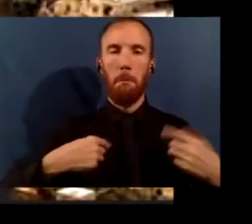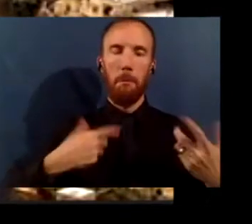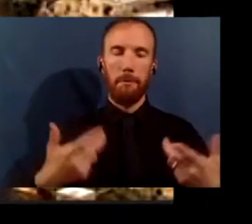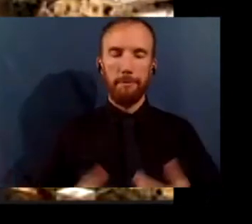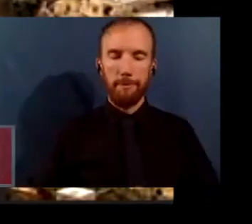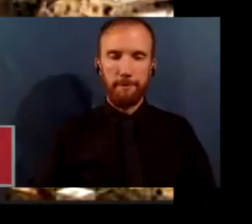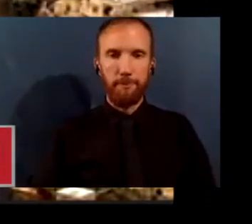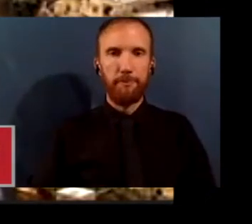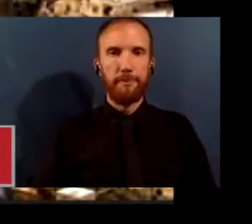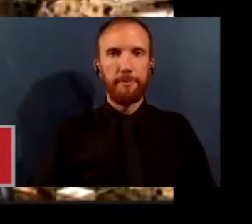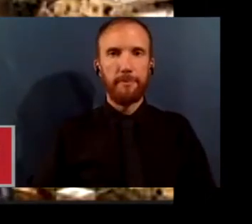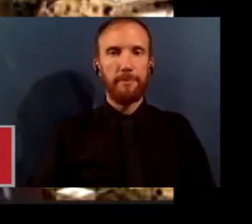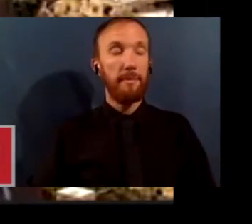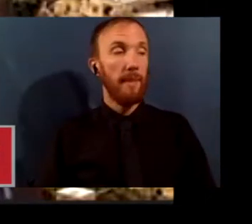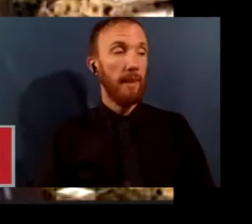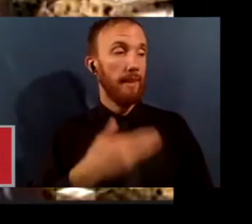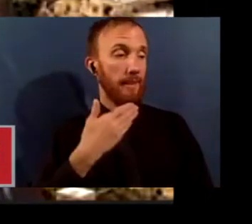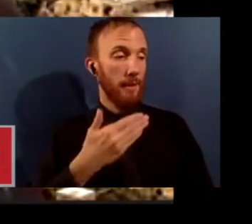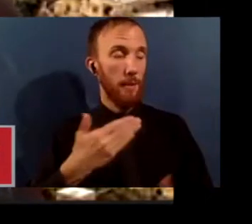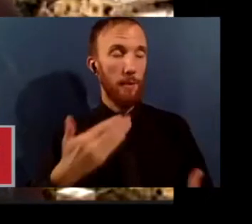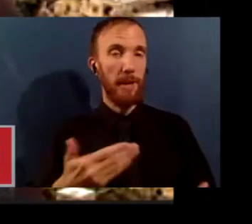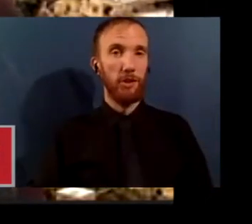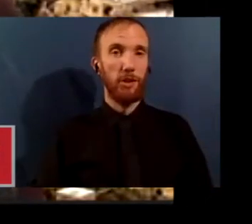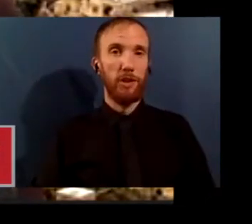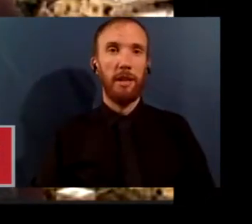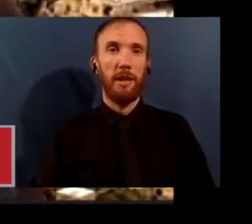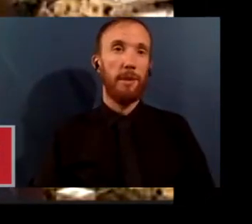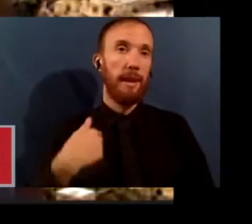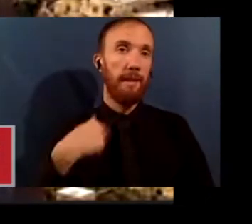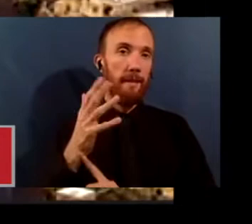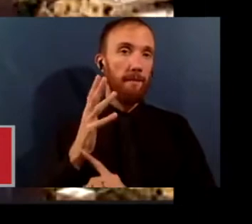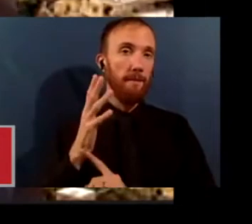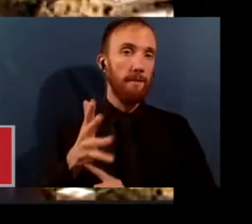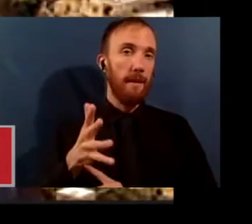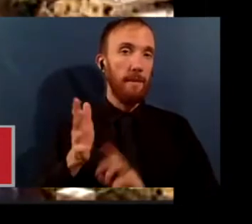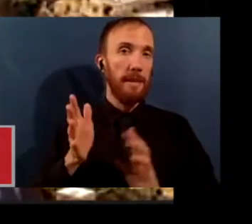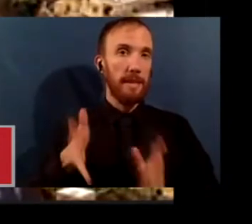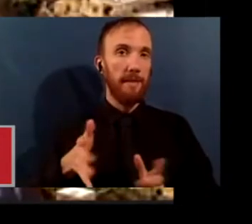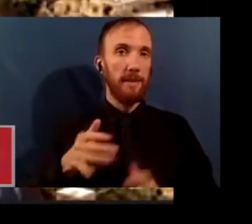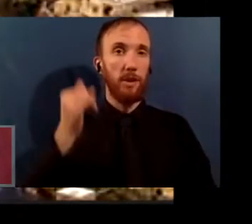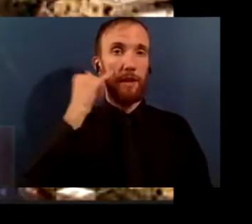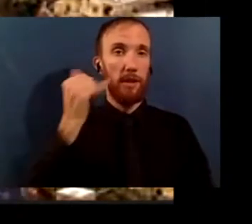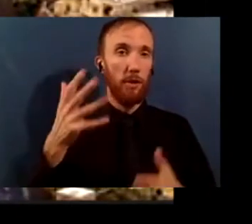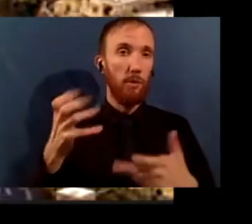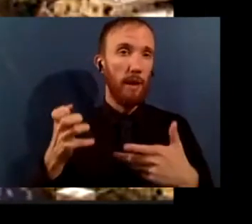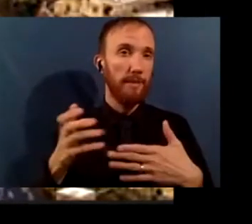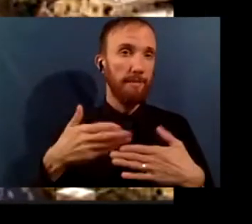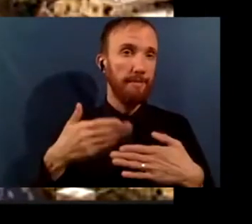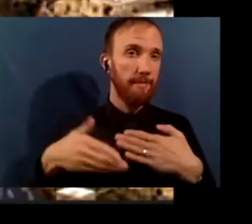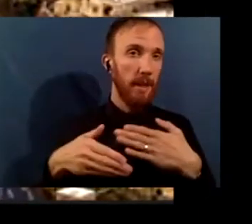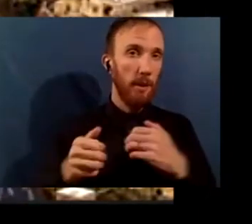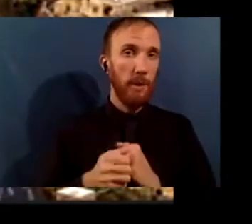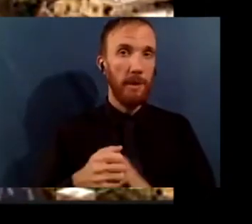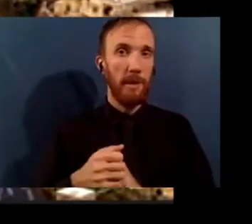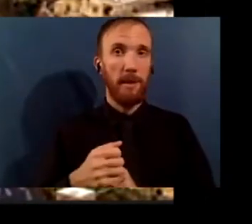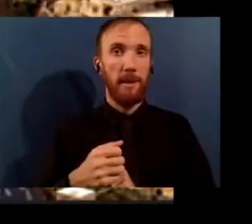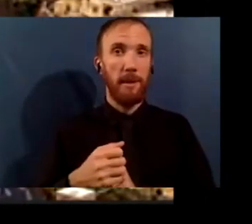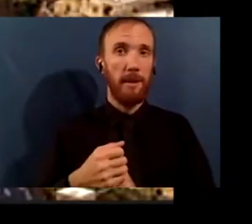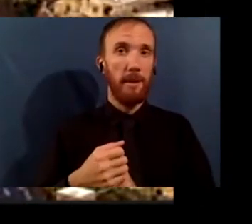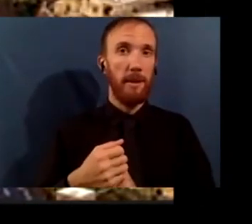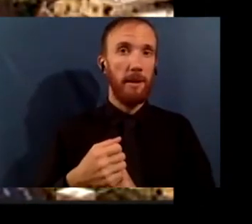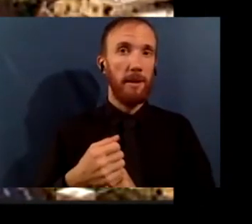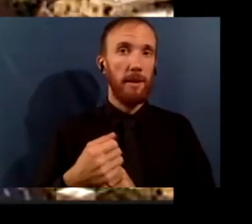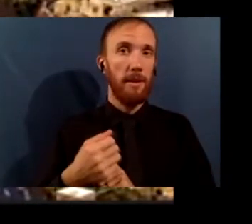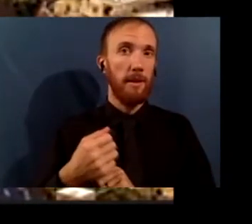Thank you so much. Did you want to, we have 5 minutes left. So if you wanted to wrap it up with one more minute, please